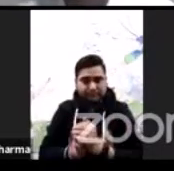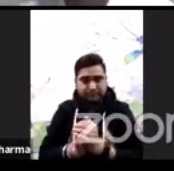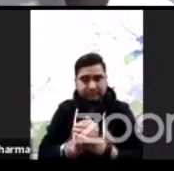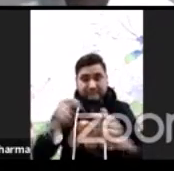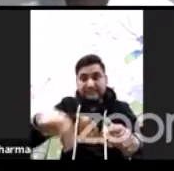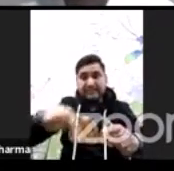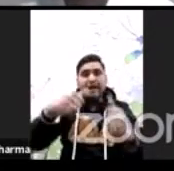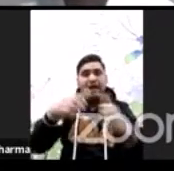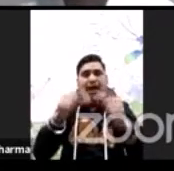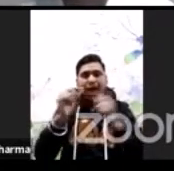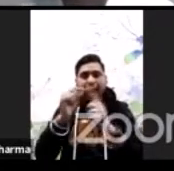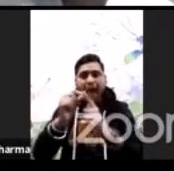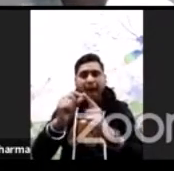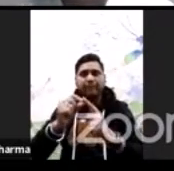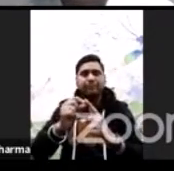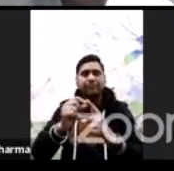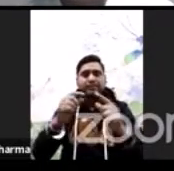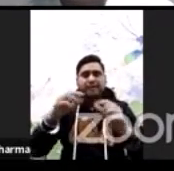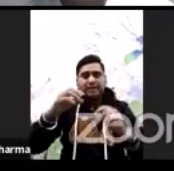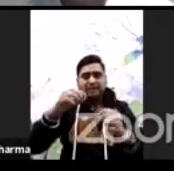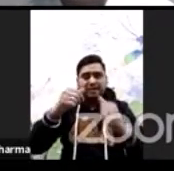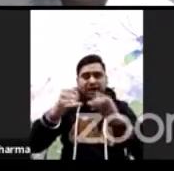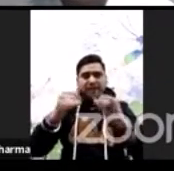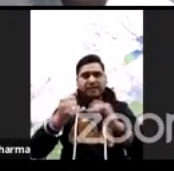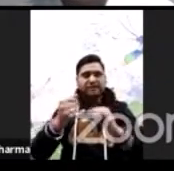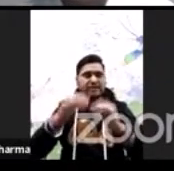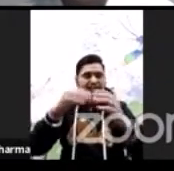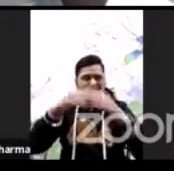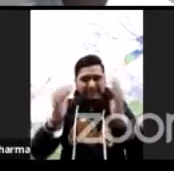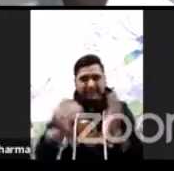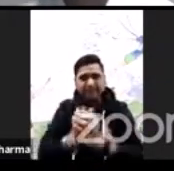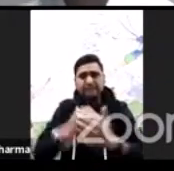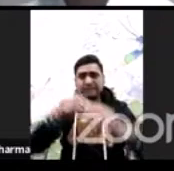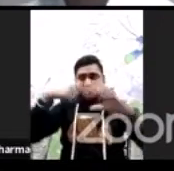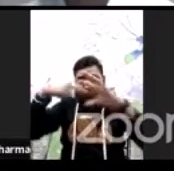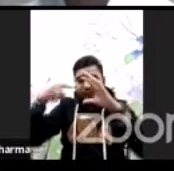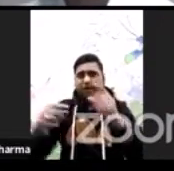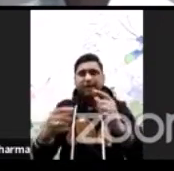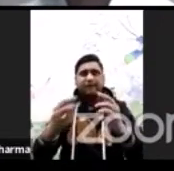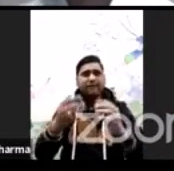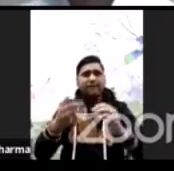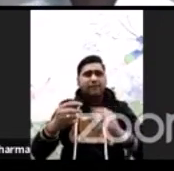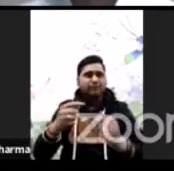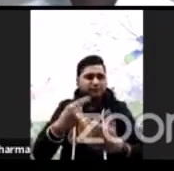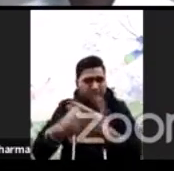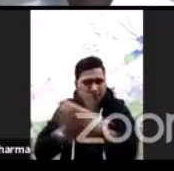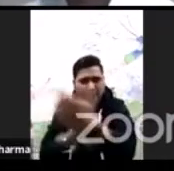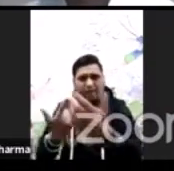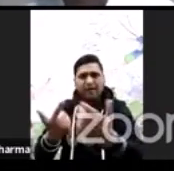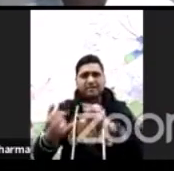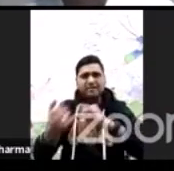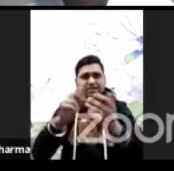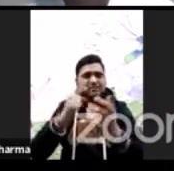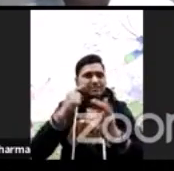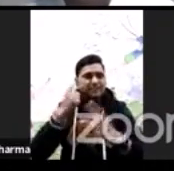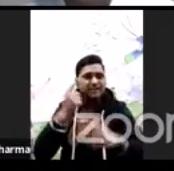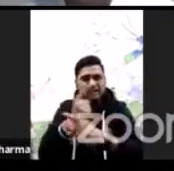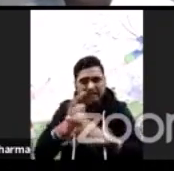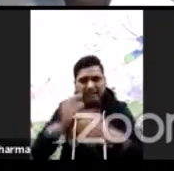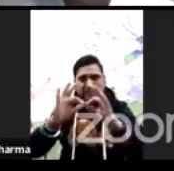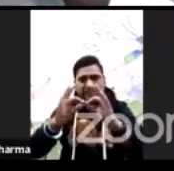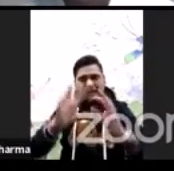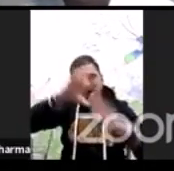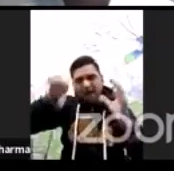will be a Sarathi for millions of Divyangs, their parents, doctors, skill providers. I'd like to